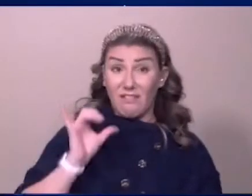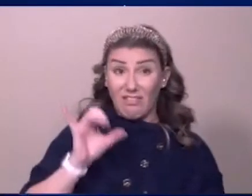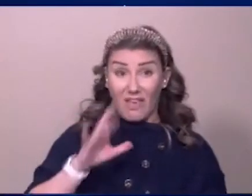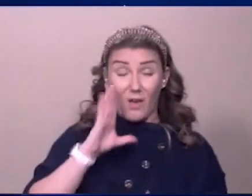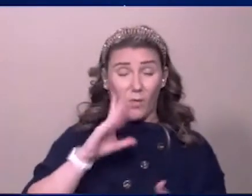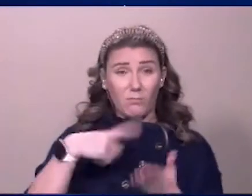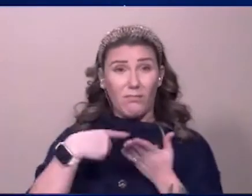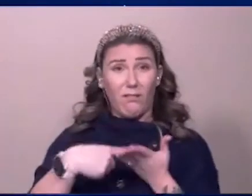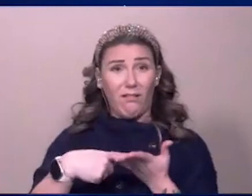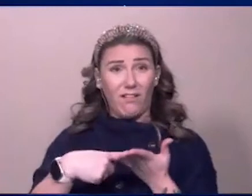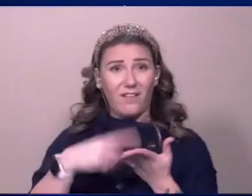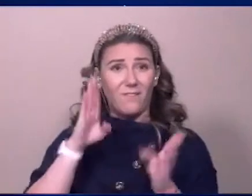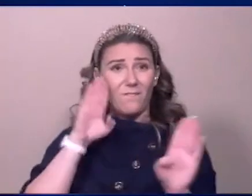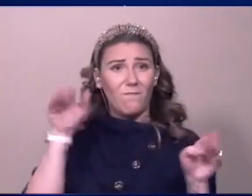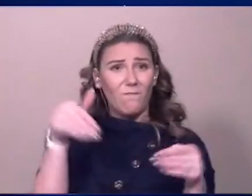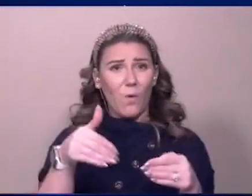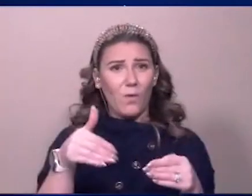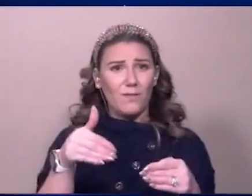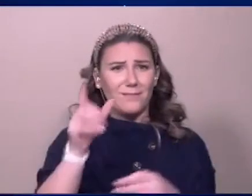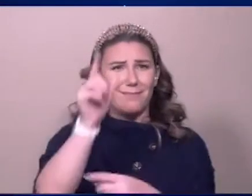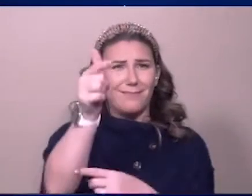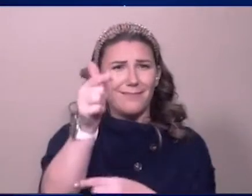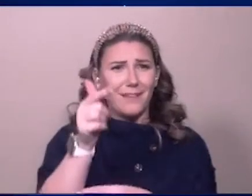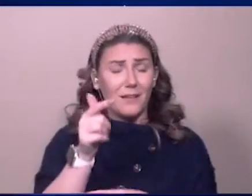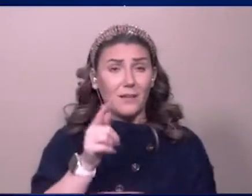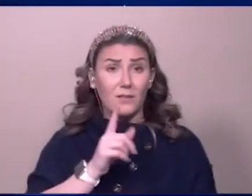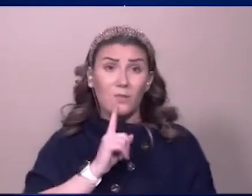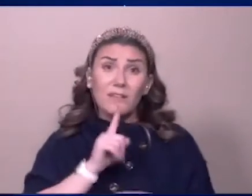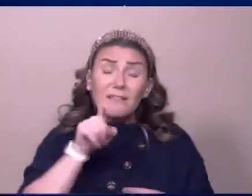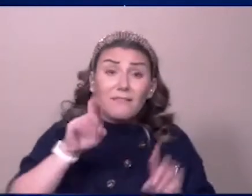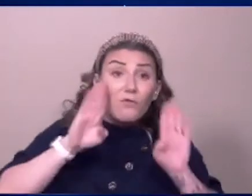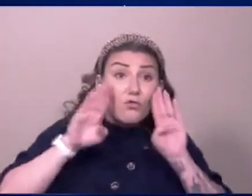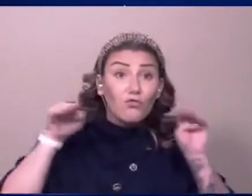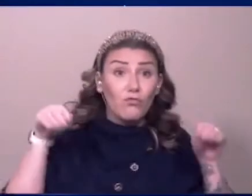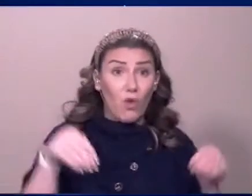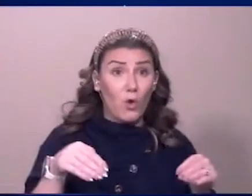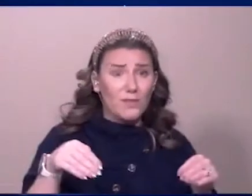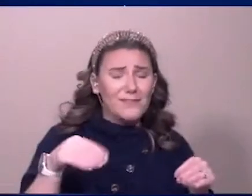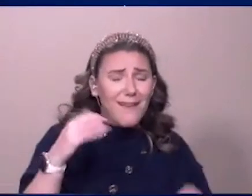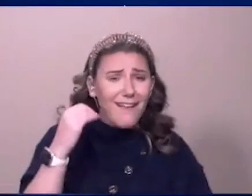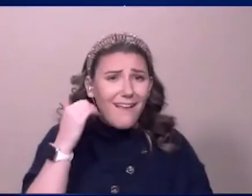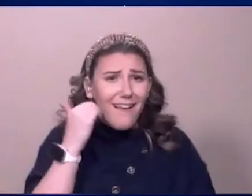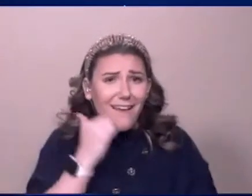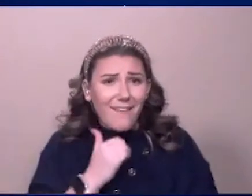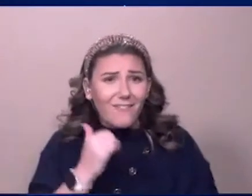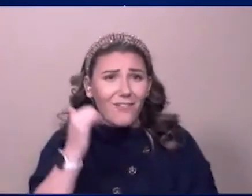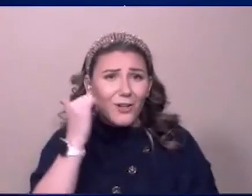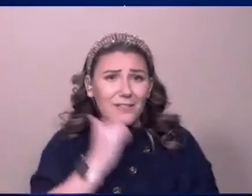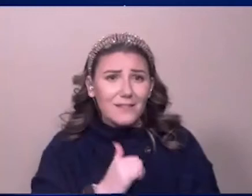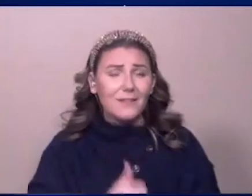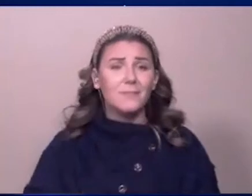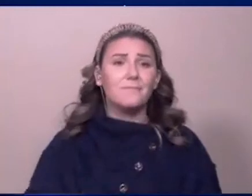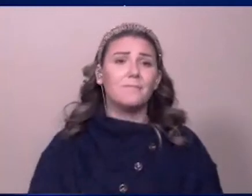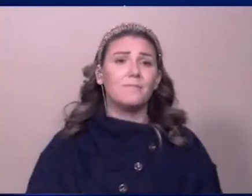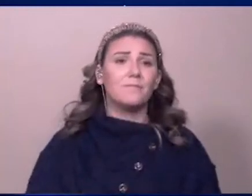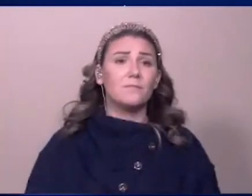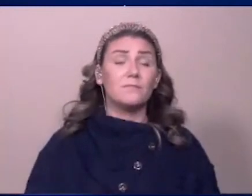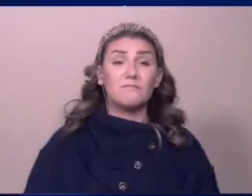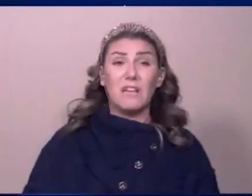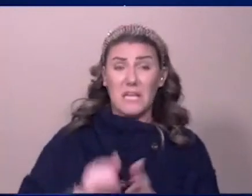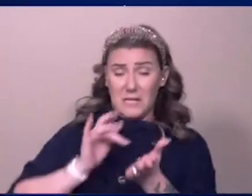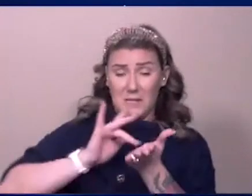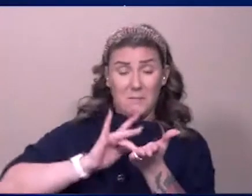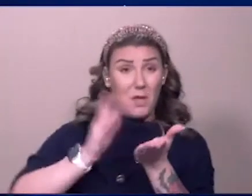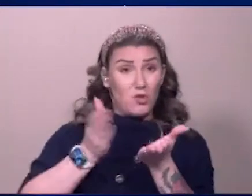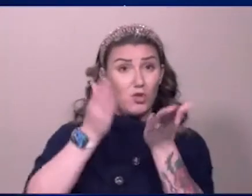discussion we're going to be focusing on. And that's really what we should be focusing on every single day. The drugs that are recommended